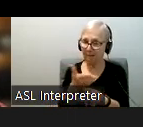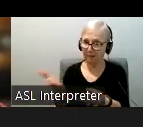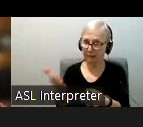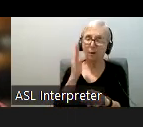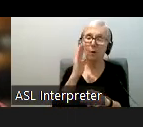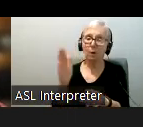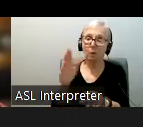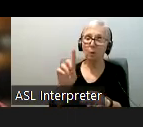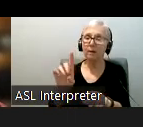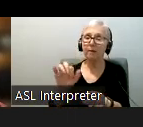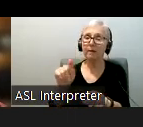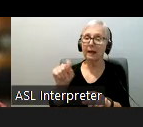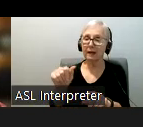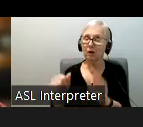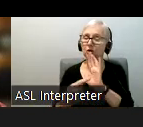those scenarios?